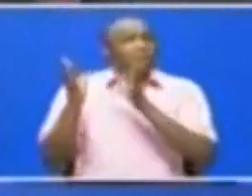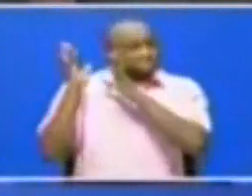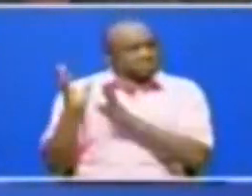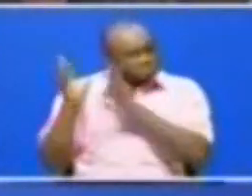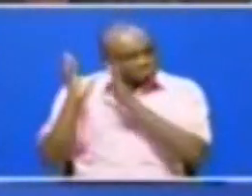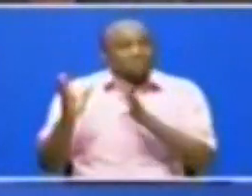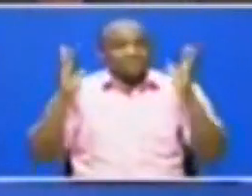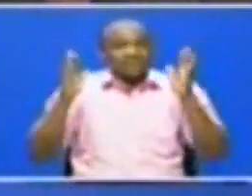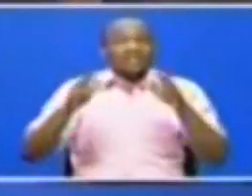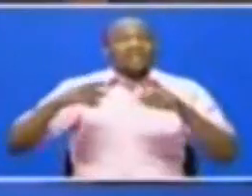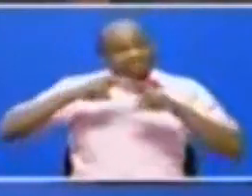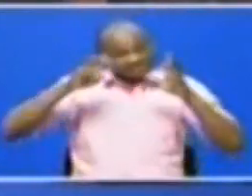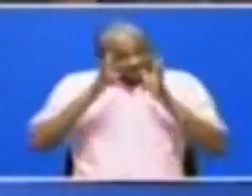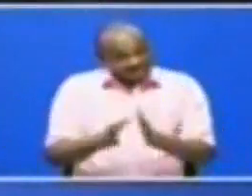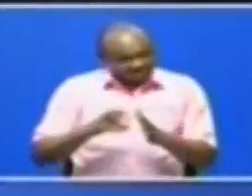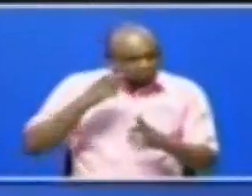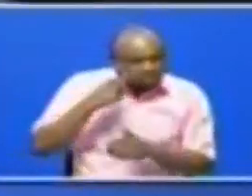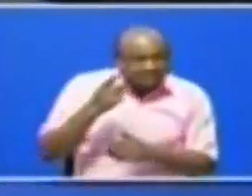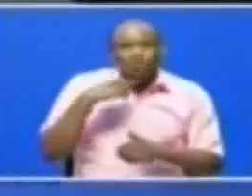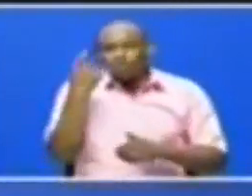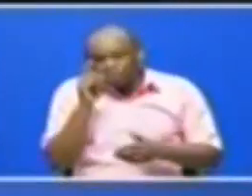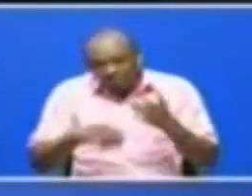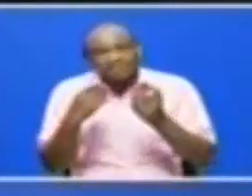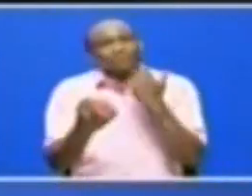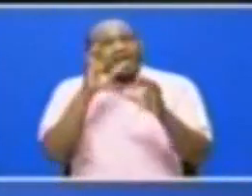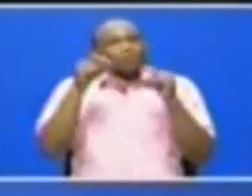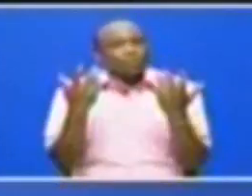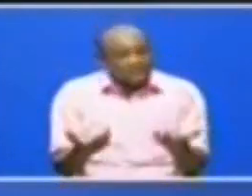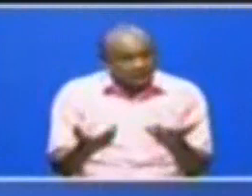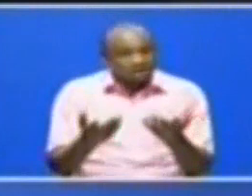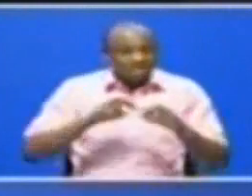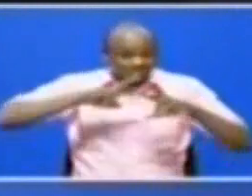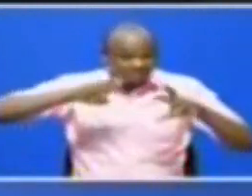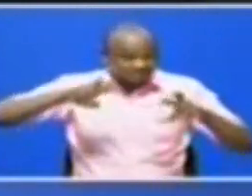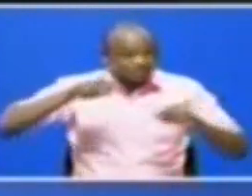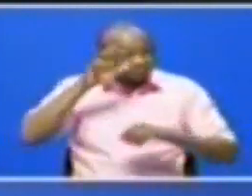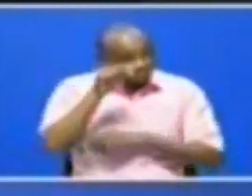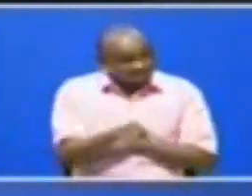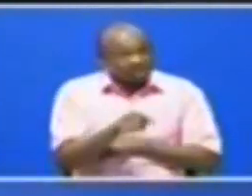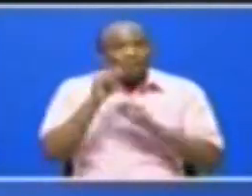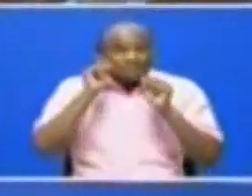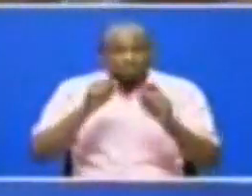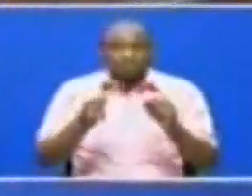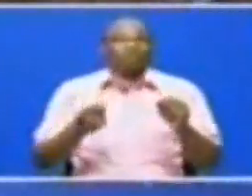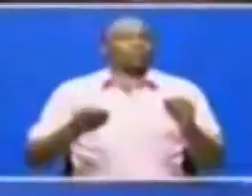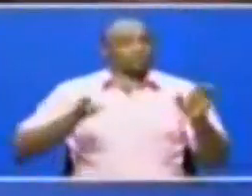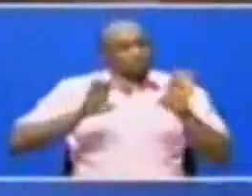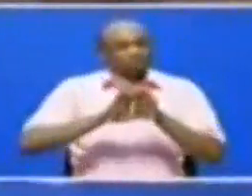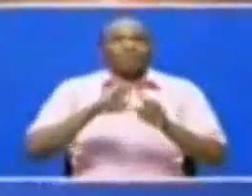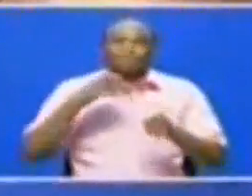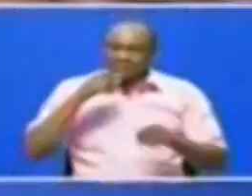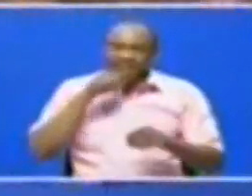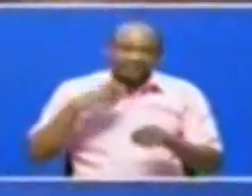on investigators to ascertain what exactly triggered these cases, investigations that will at least give closure to mourning